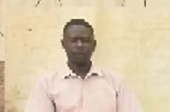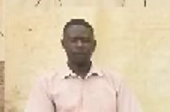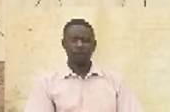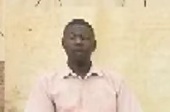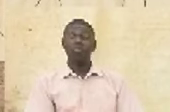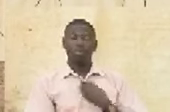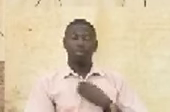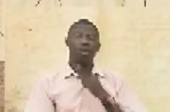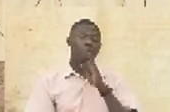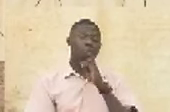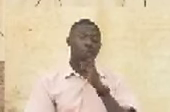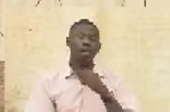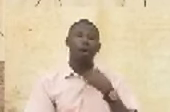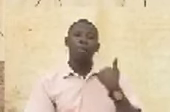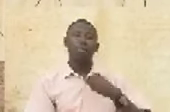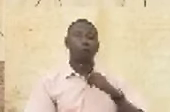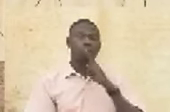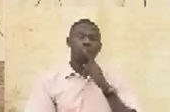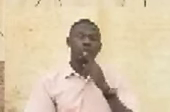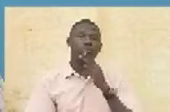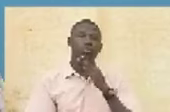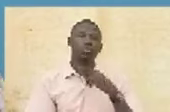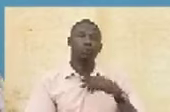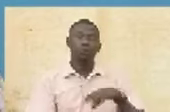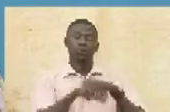I will blame the people who took me to kanilay.